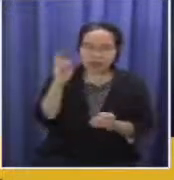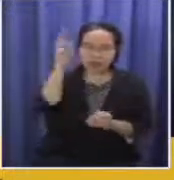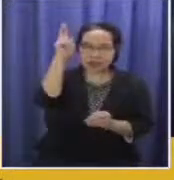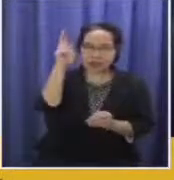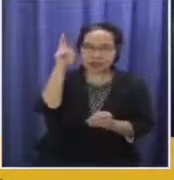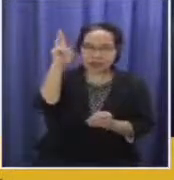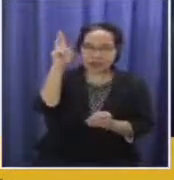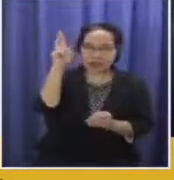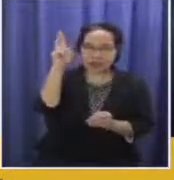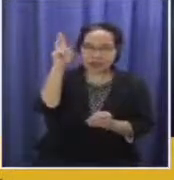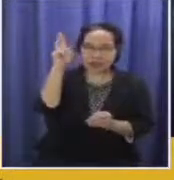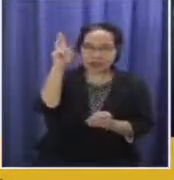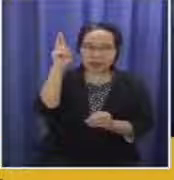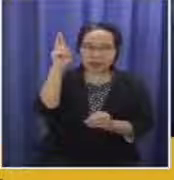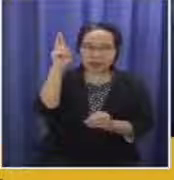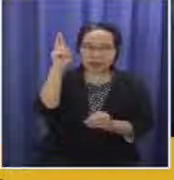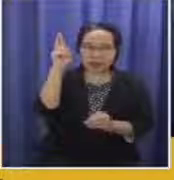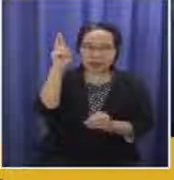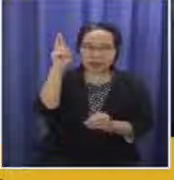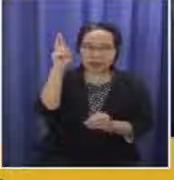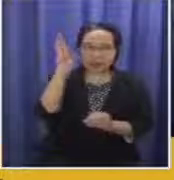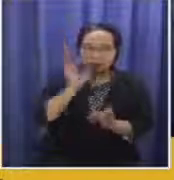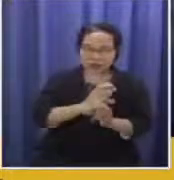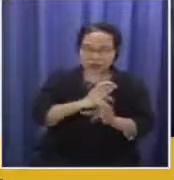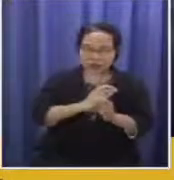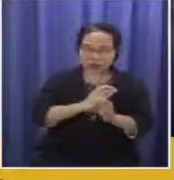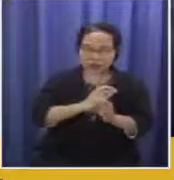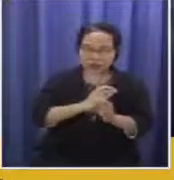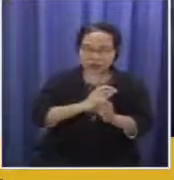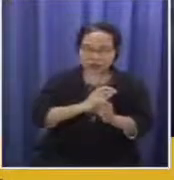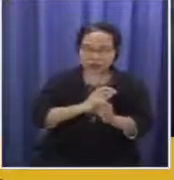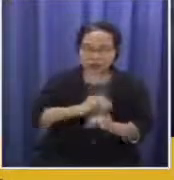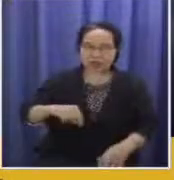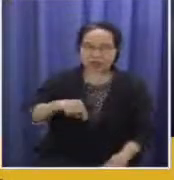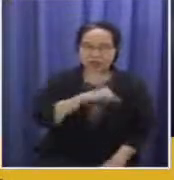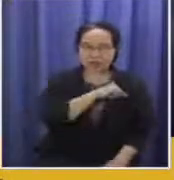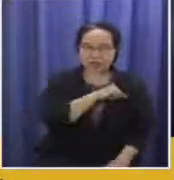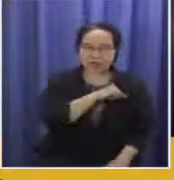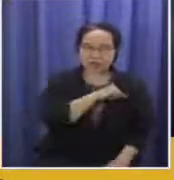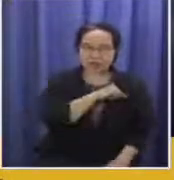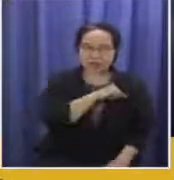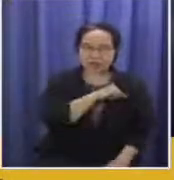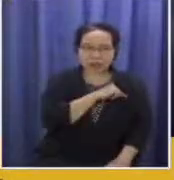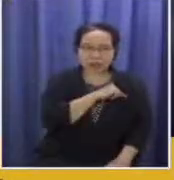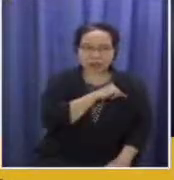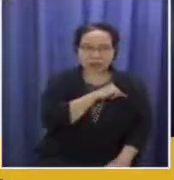may we be able to fulfill the reason why you created us